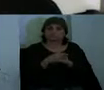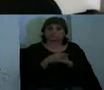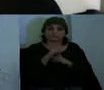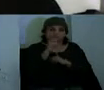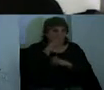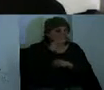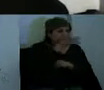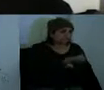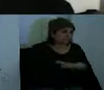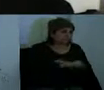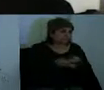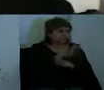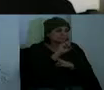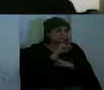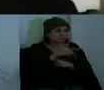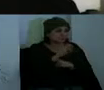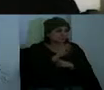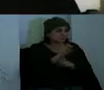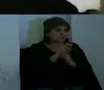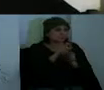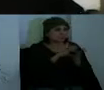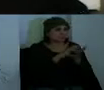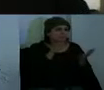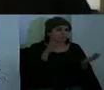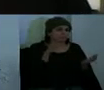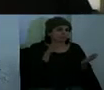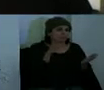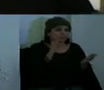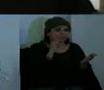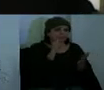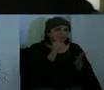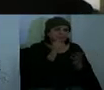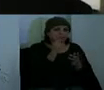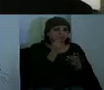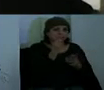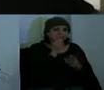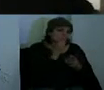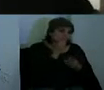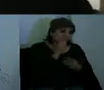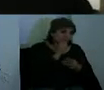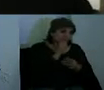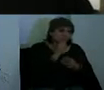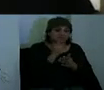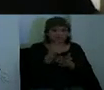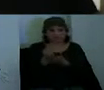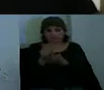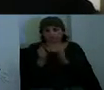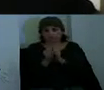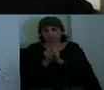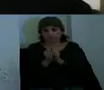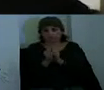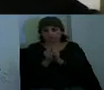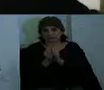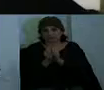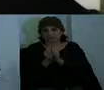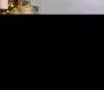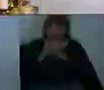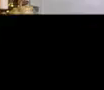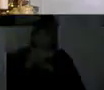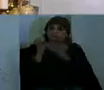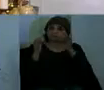wealth impatiently. That which should be treated with mature judgment, let us not